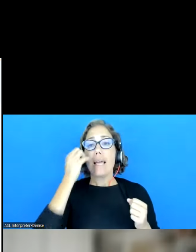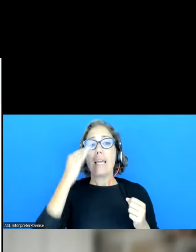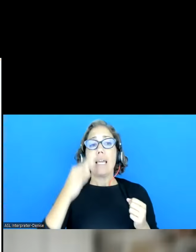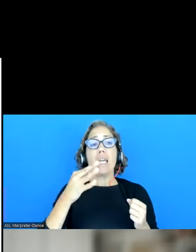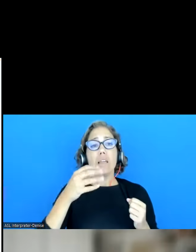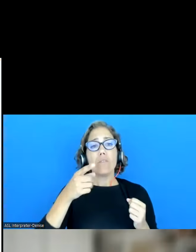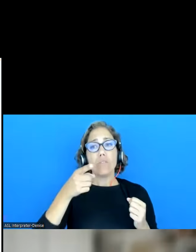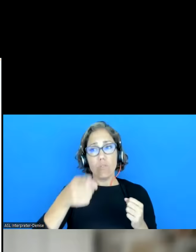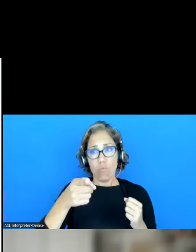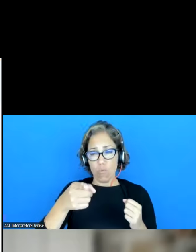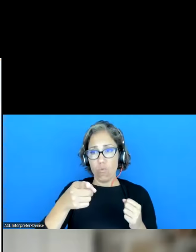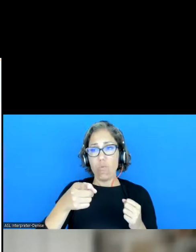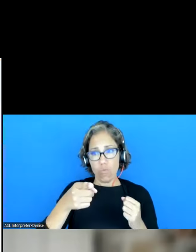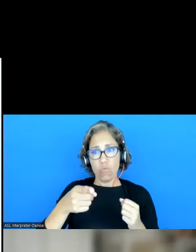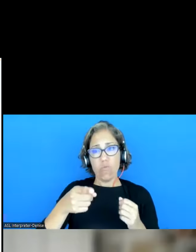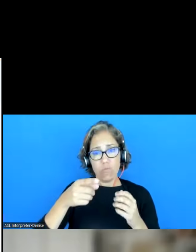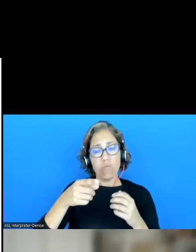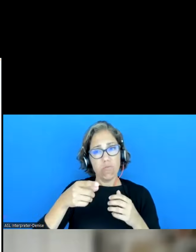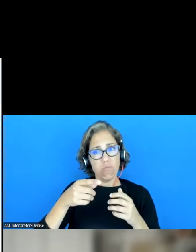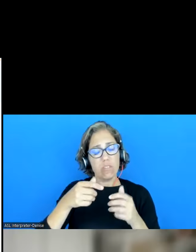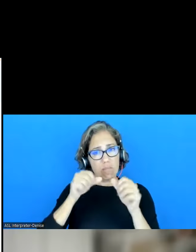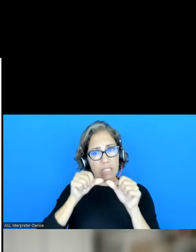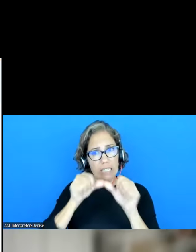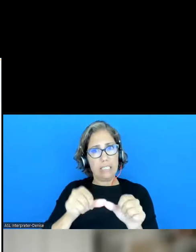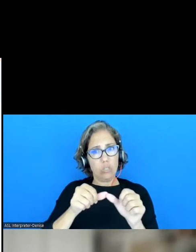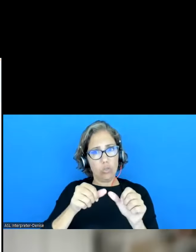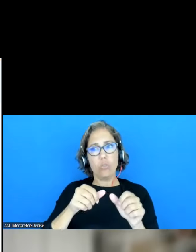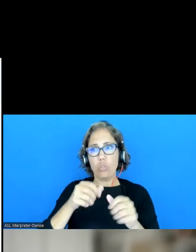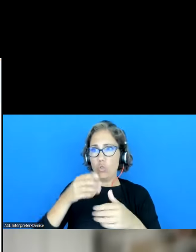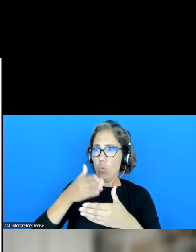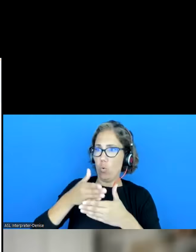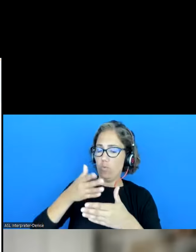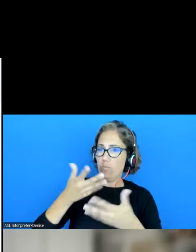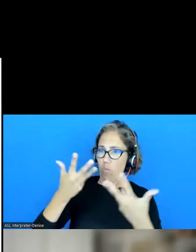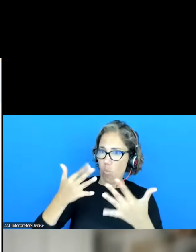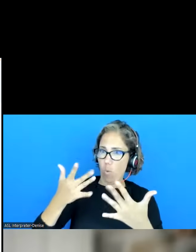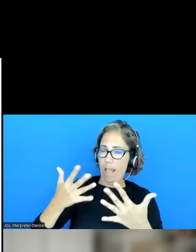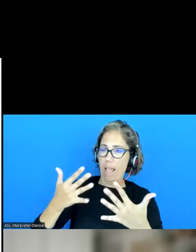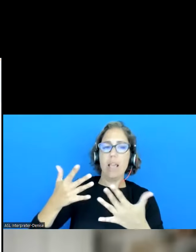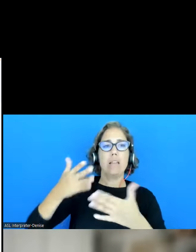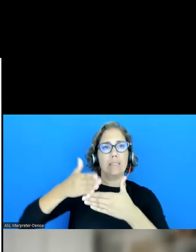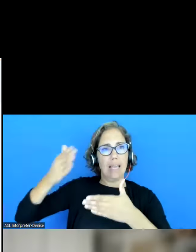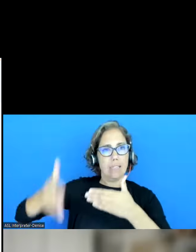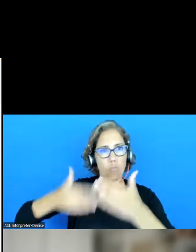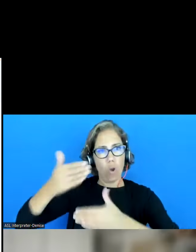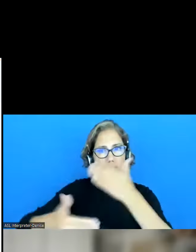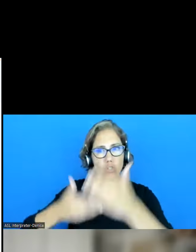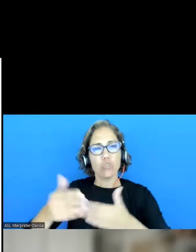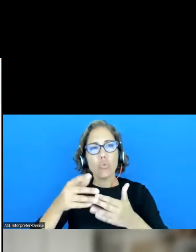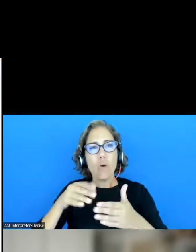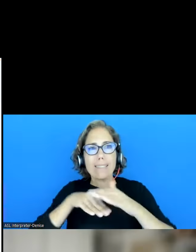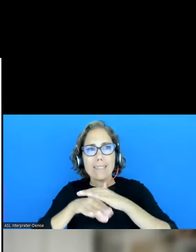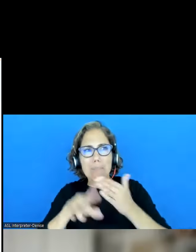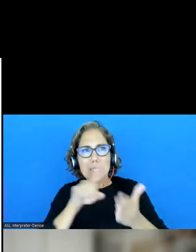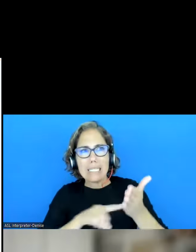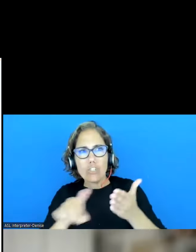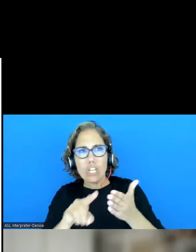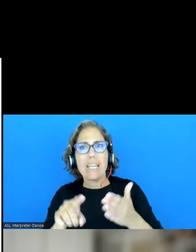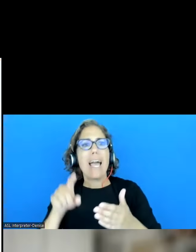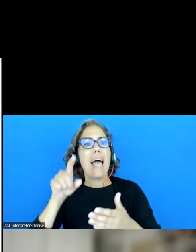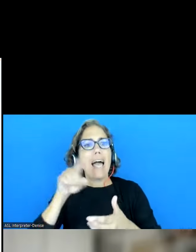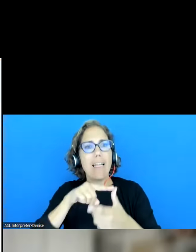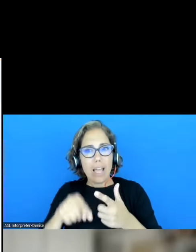defining content as you always did, and then you wait the end of the whole process to do an accessibility check, and then you go back to